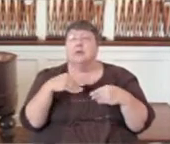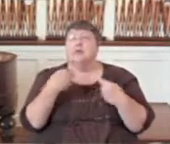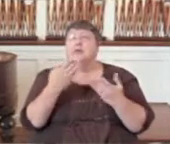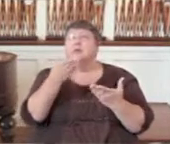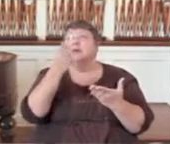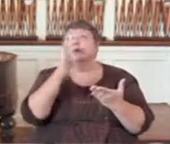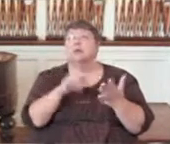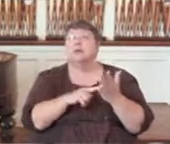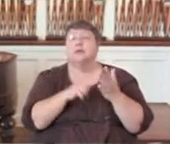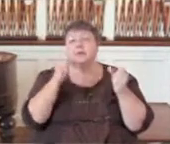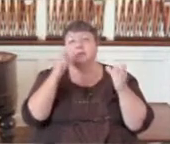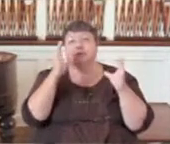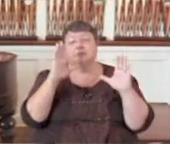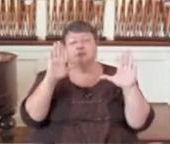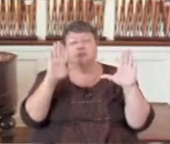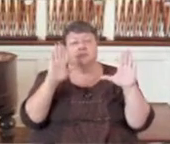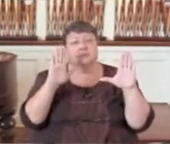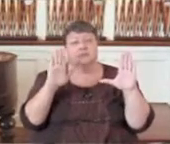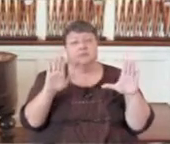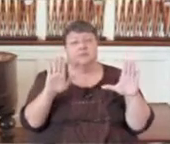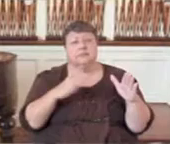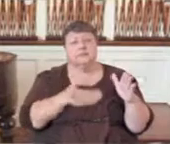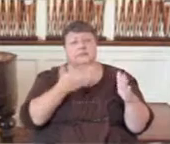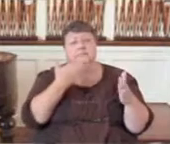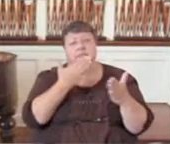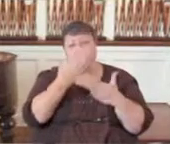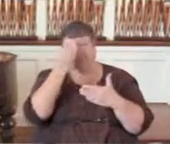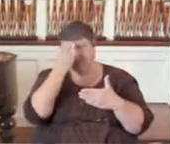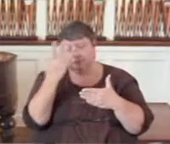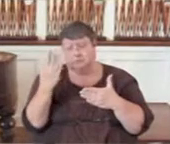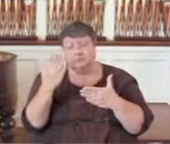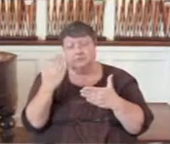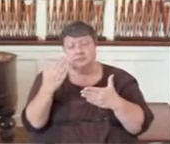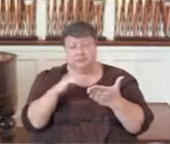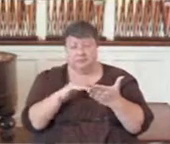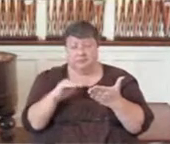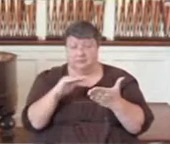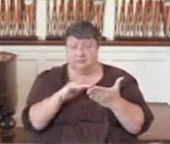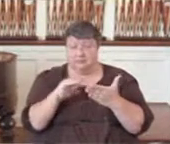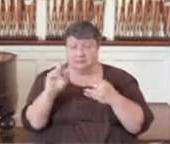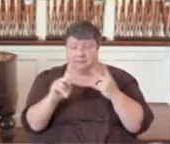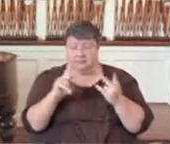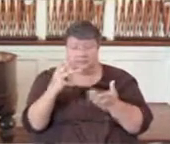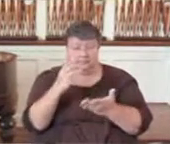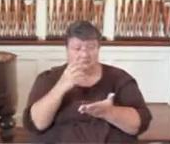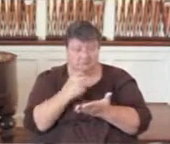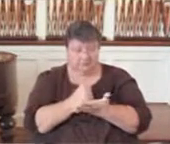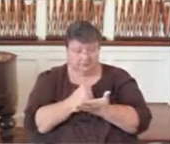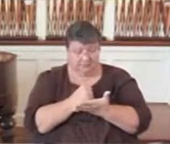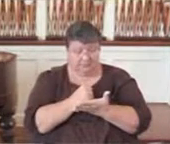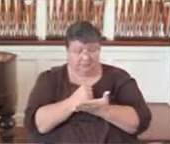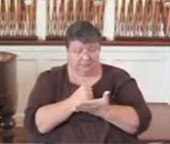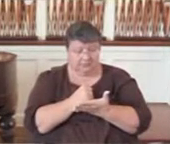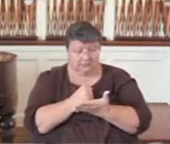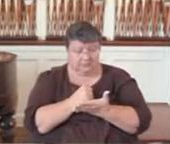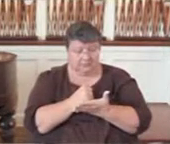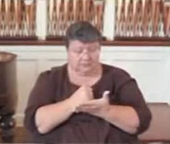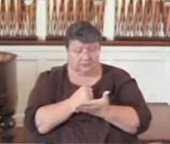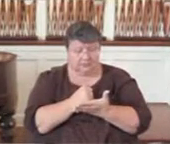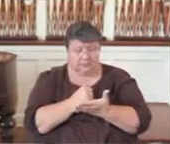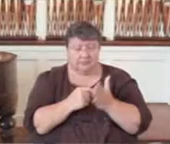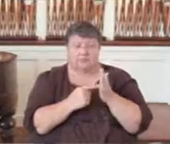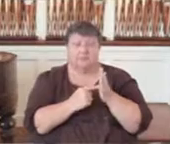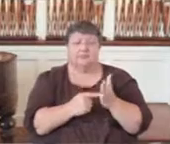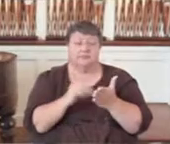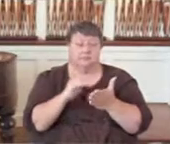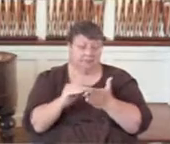for this amazing and wonderful and happy good news. Forgiven people. Amen. Amen. As a sign of